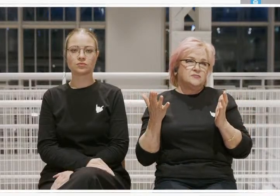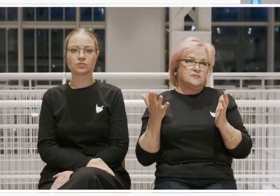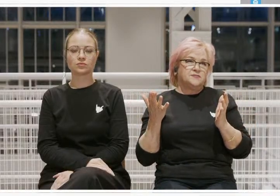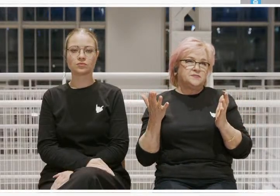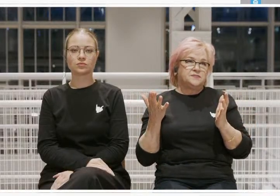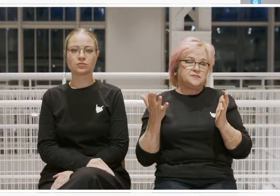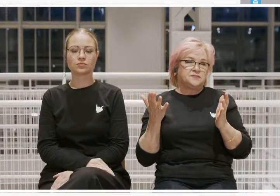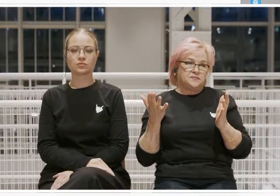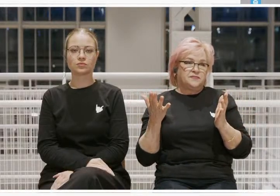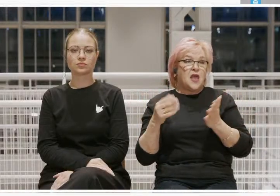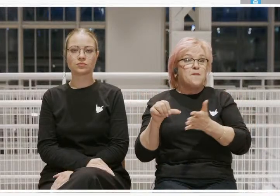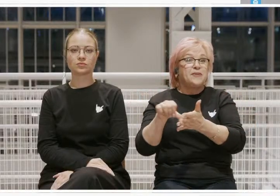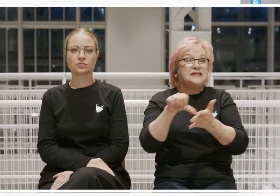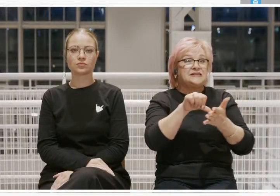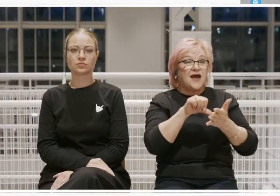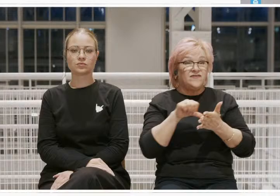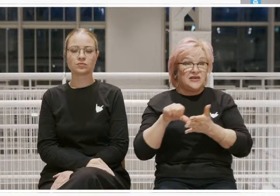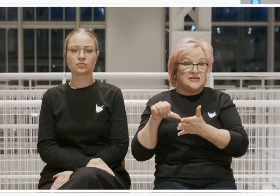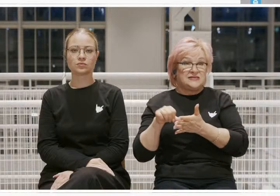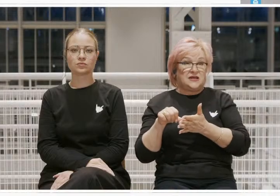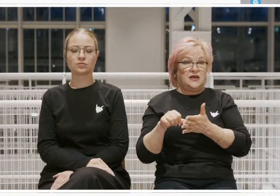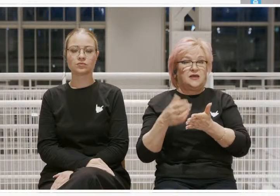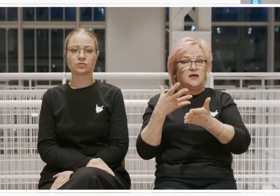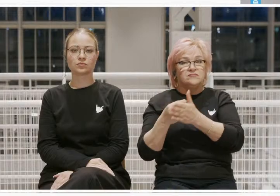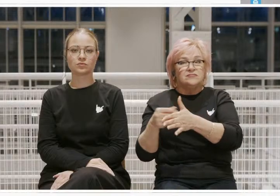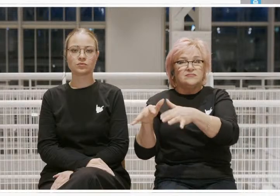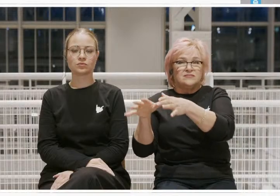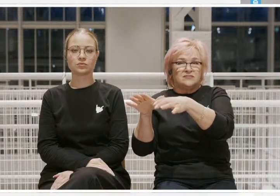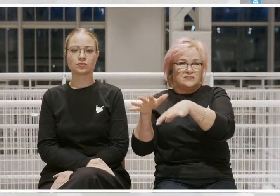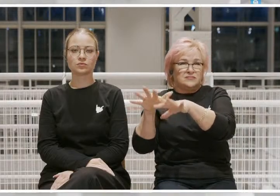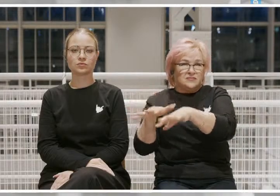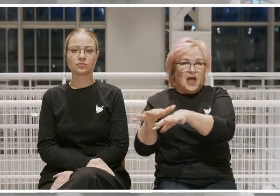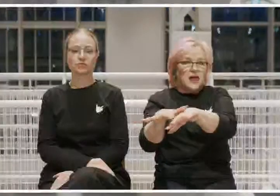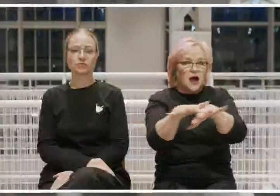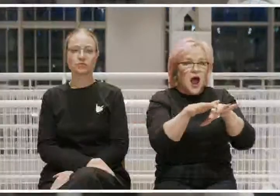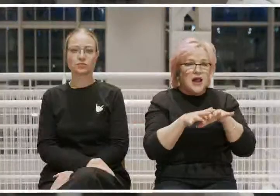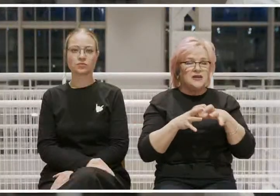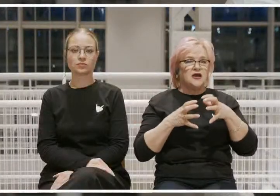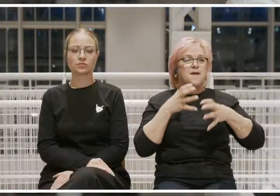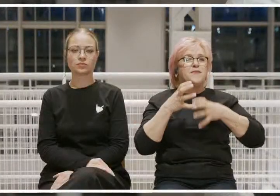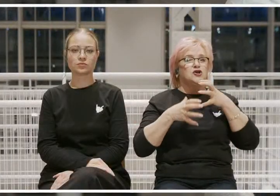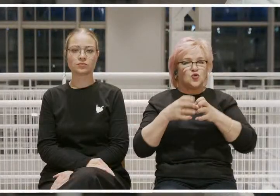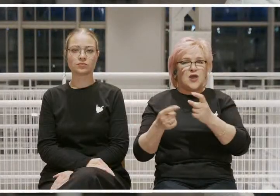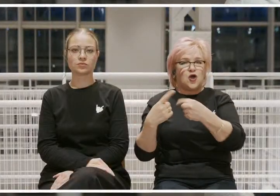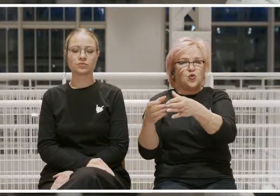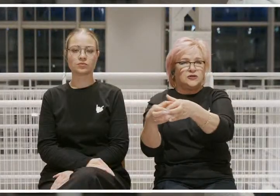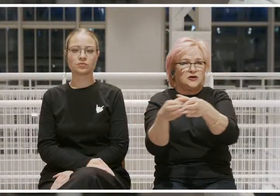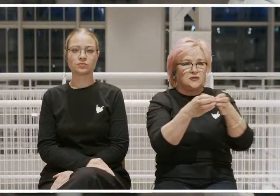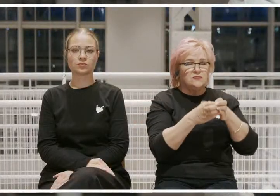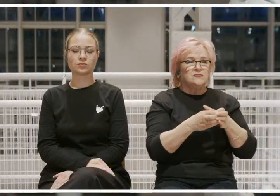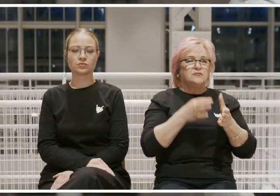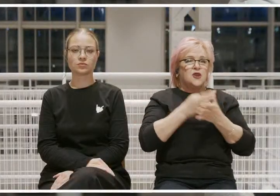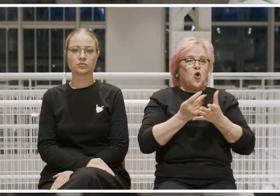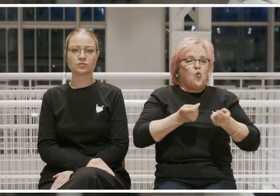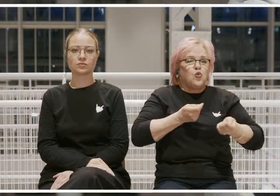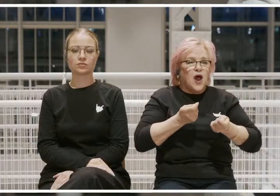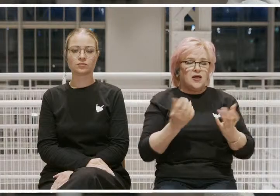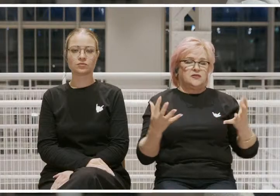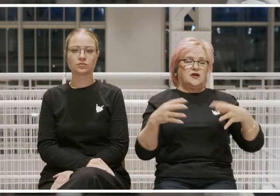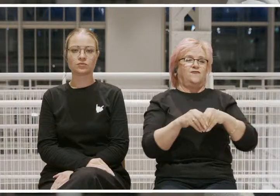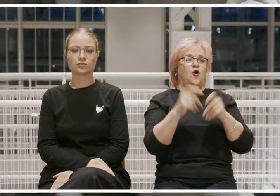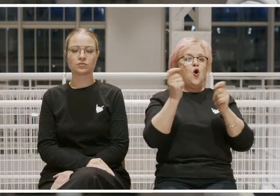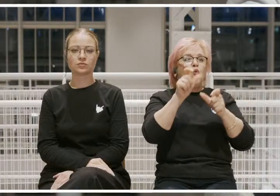circles, artists, curators, and art critics. The Biennial promotes knowledge and